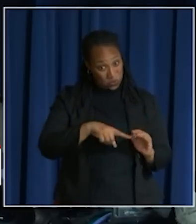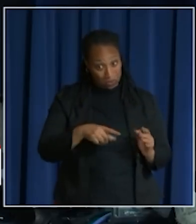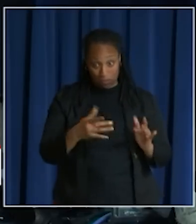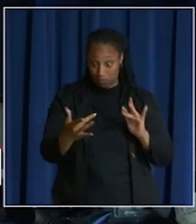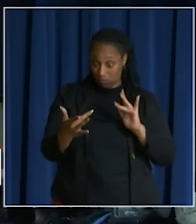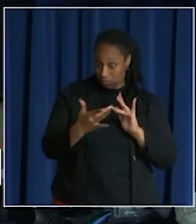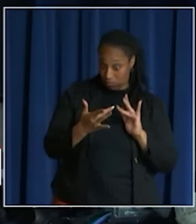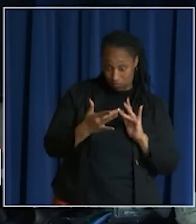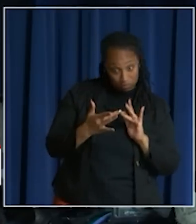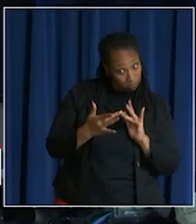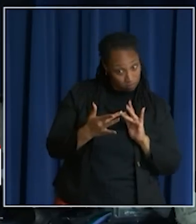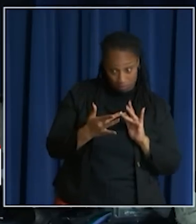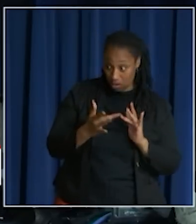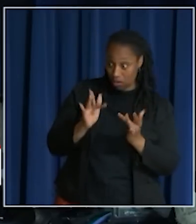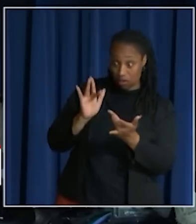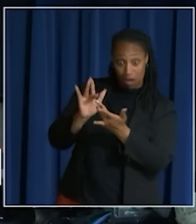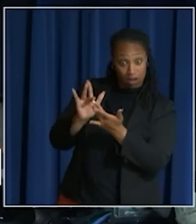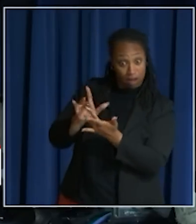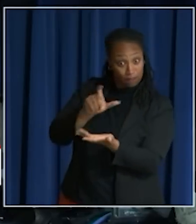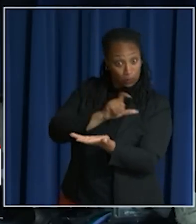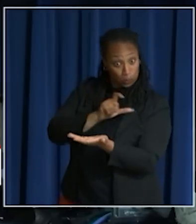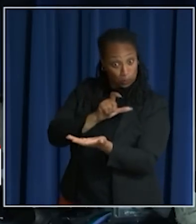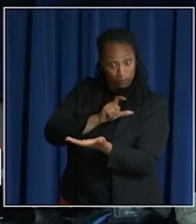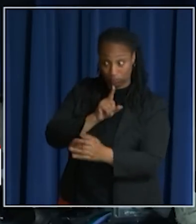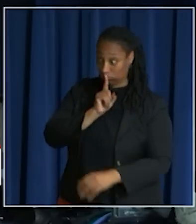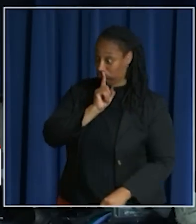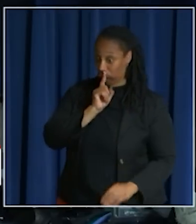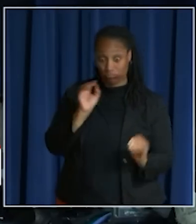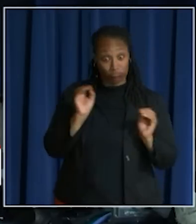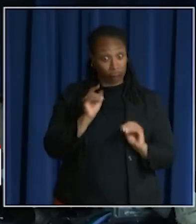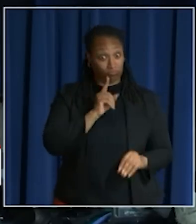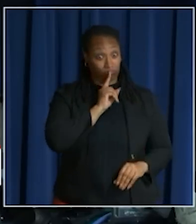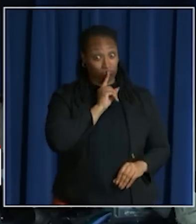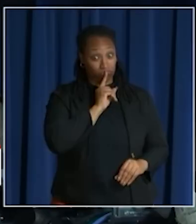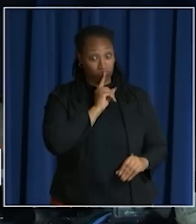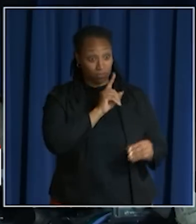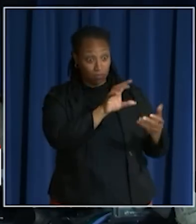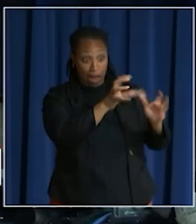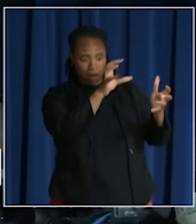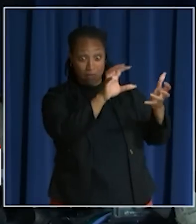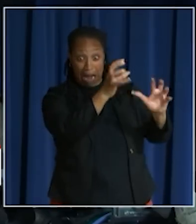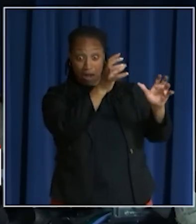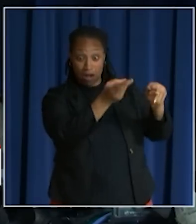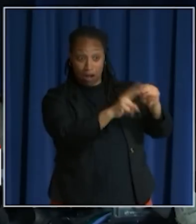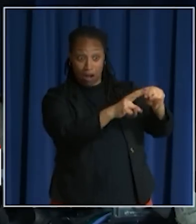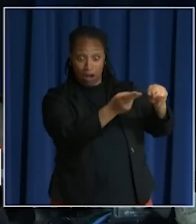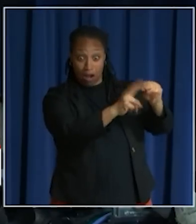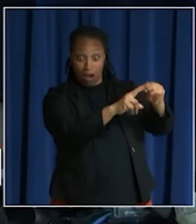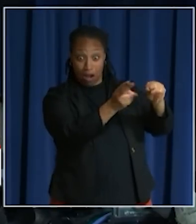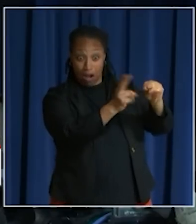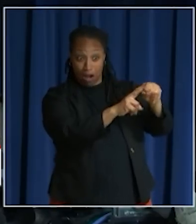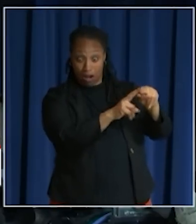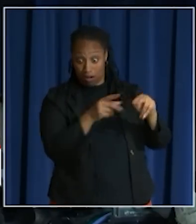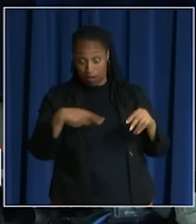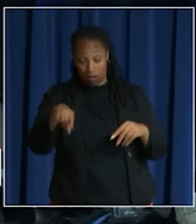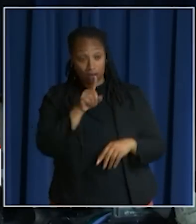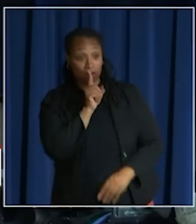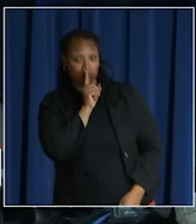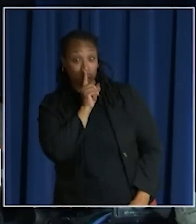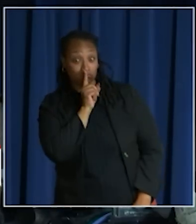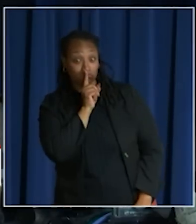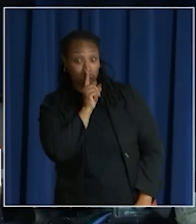the police if a crime has been committed and could help solve that crime. That could be a disaster. It would